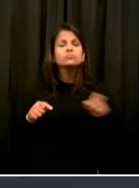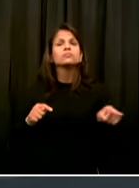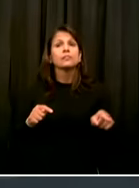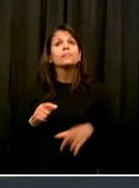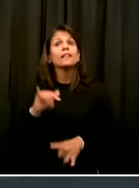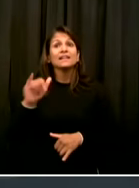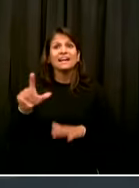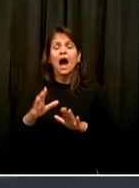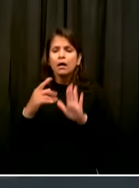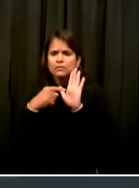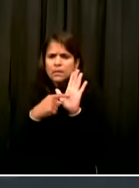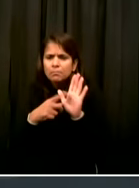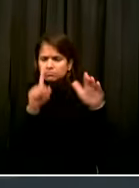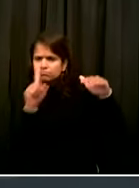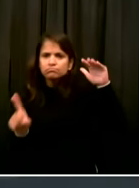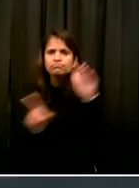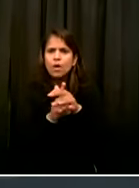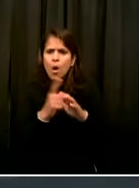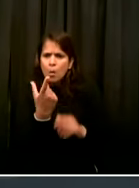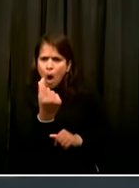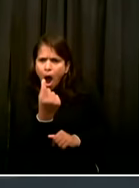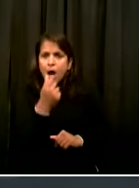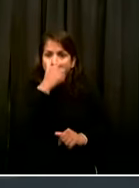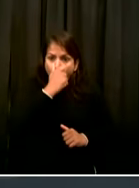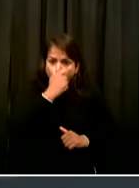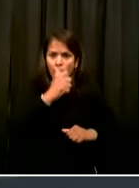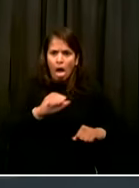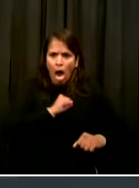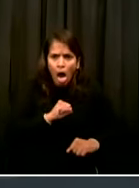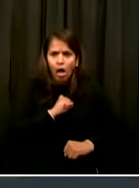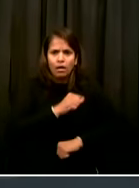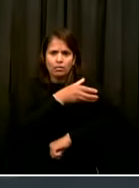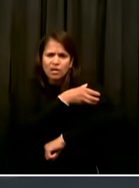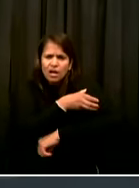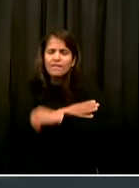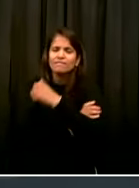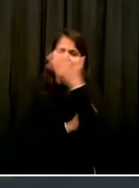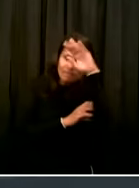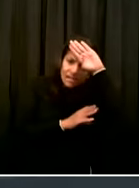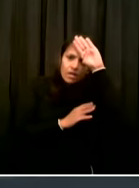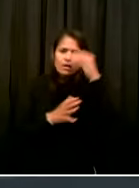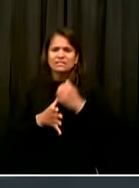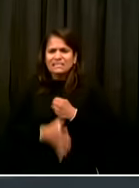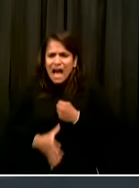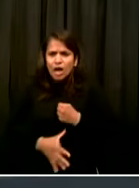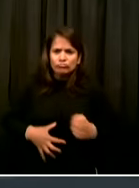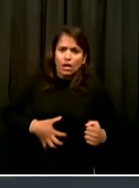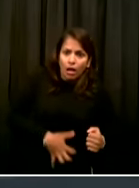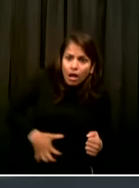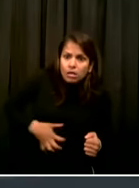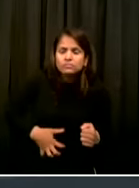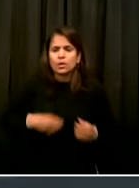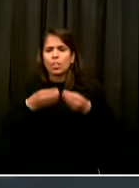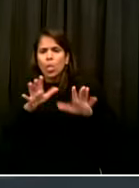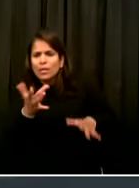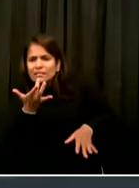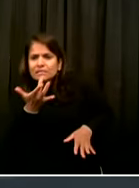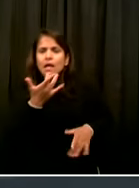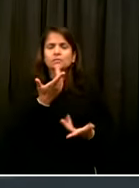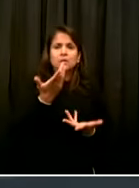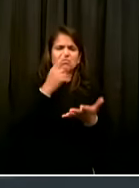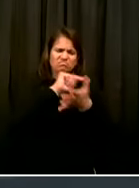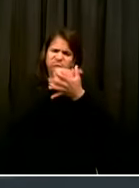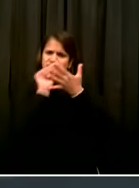example, you'll see 1.80% rather than 2%. And we'll lower the threshold for positive